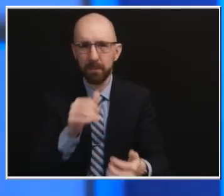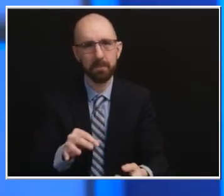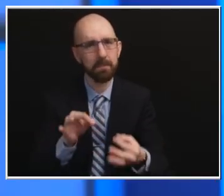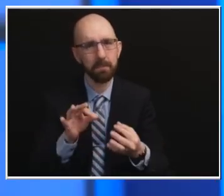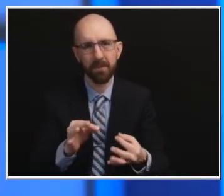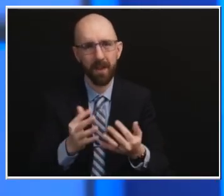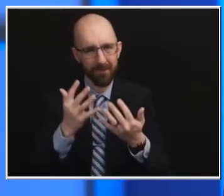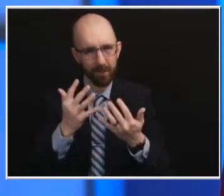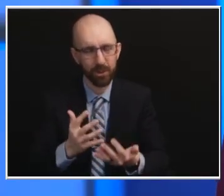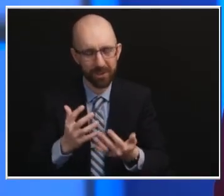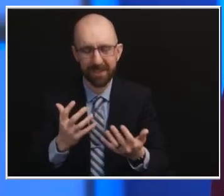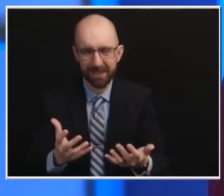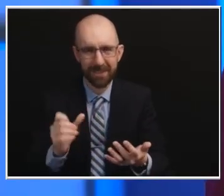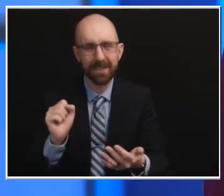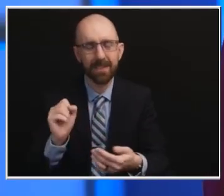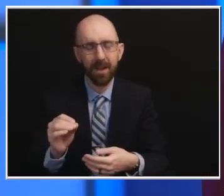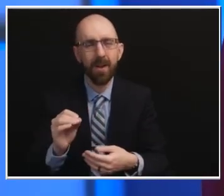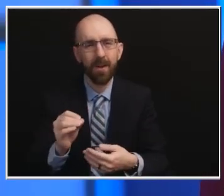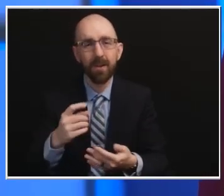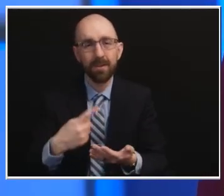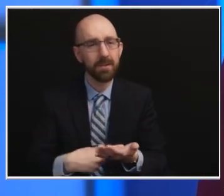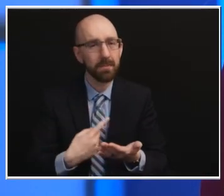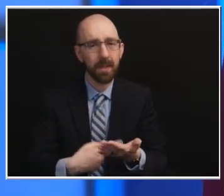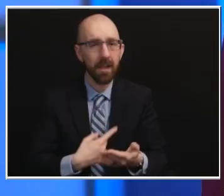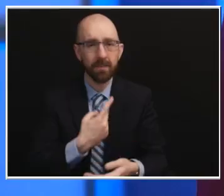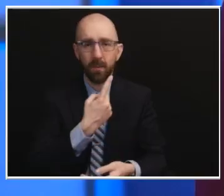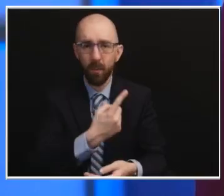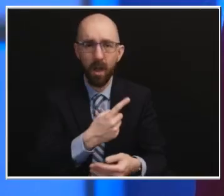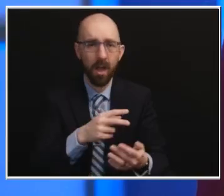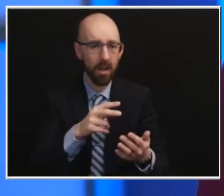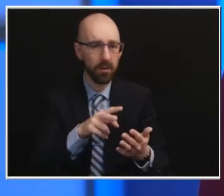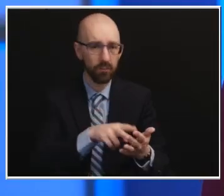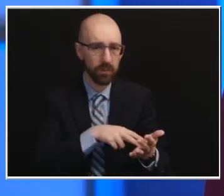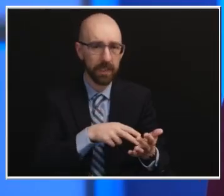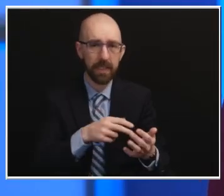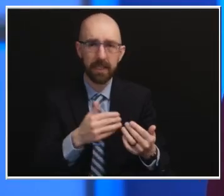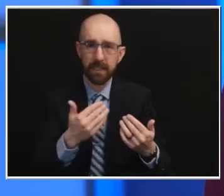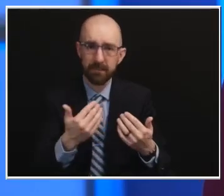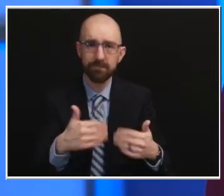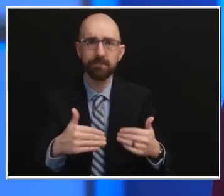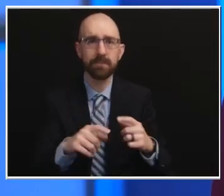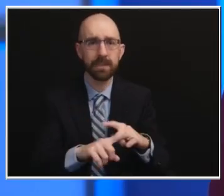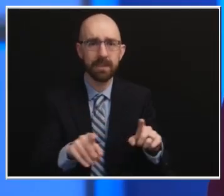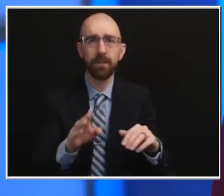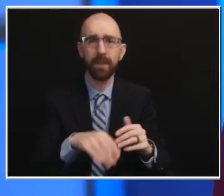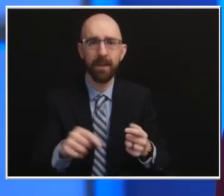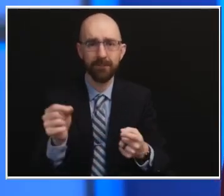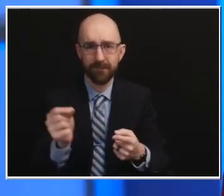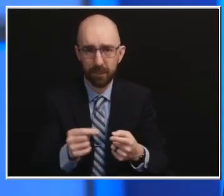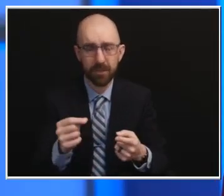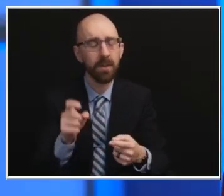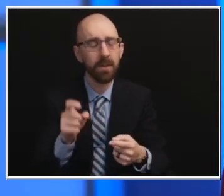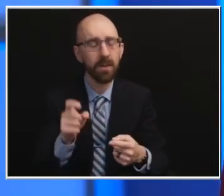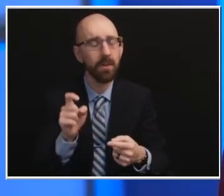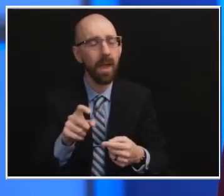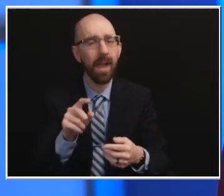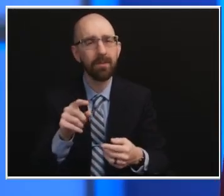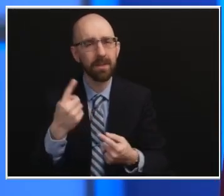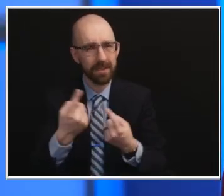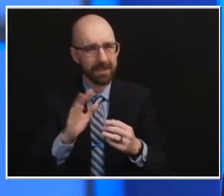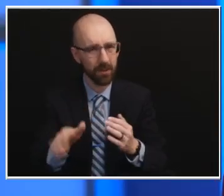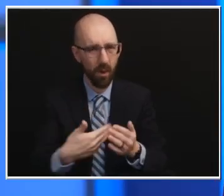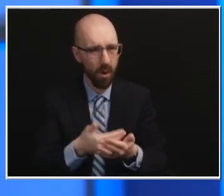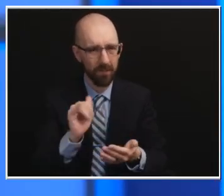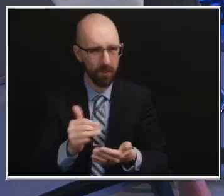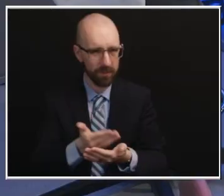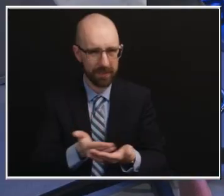unfortunately. So sometimes one might be reading significantly different than a finger stick, and we have to take all those things into consideration when looking